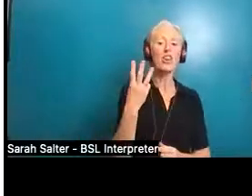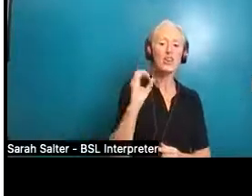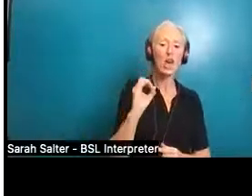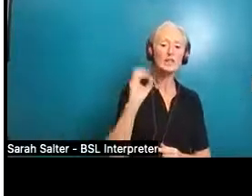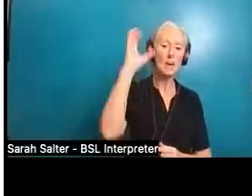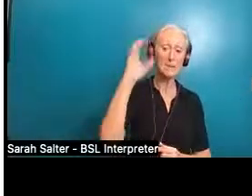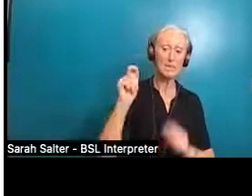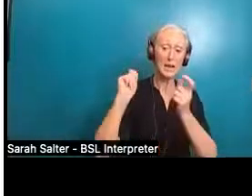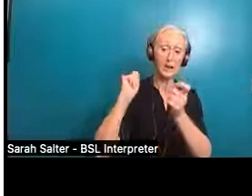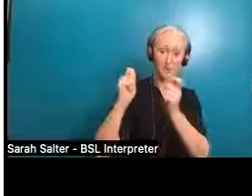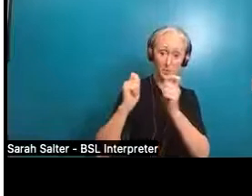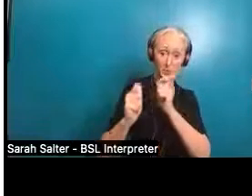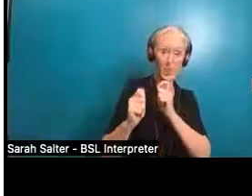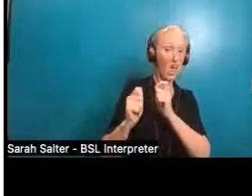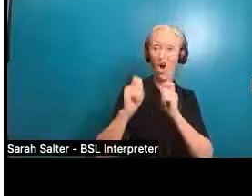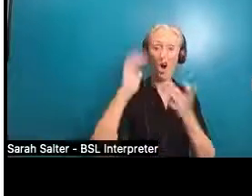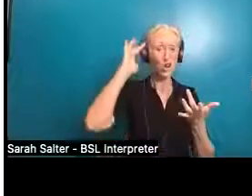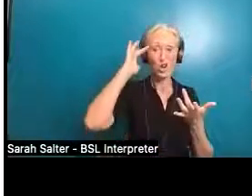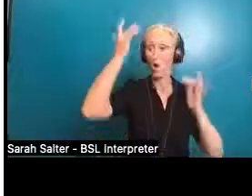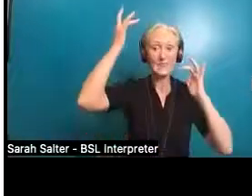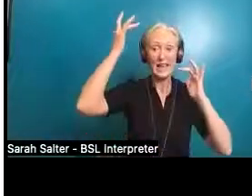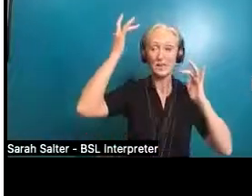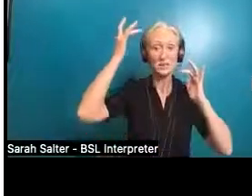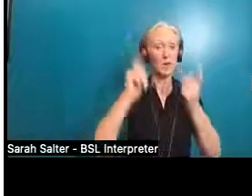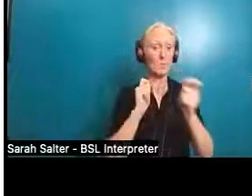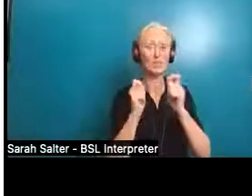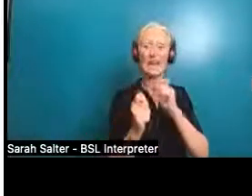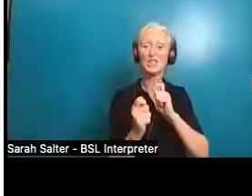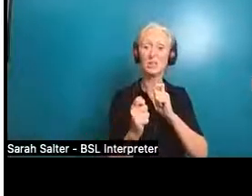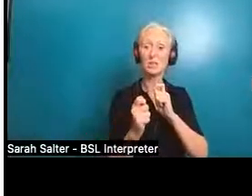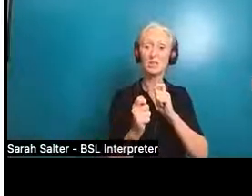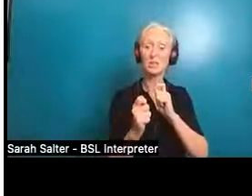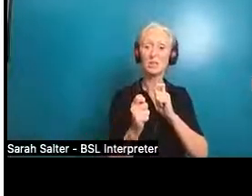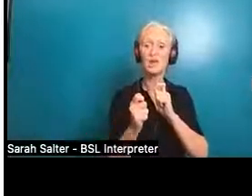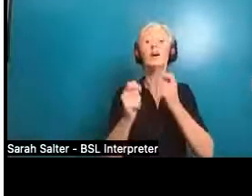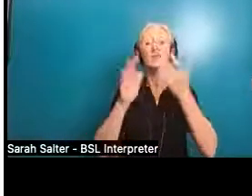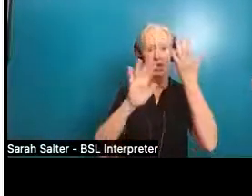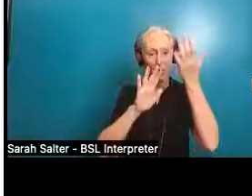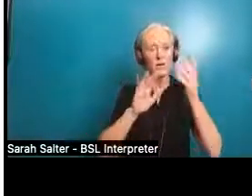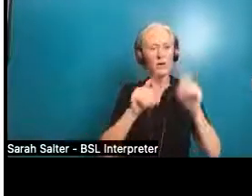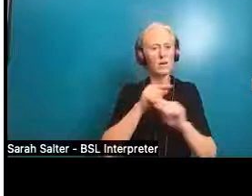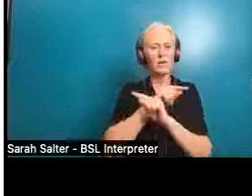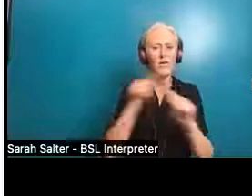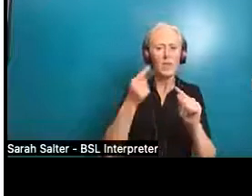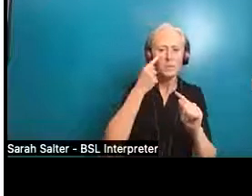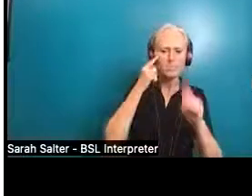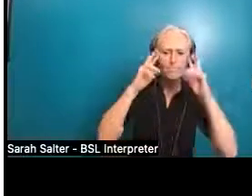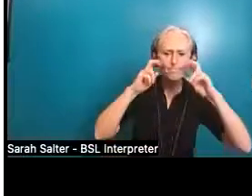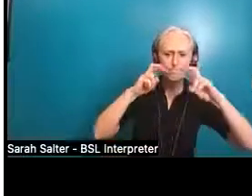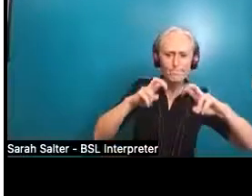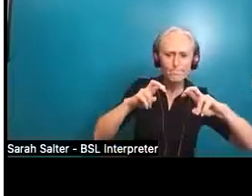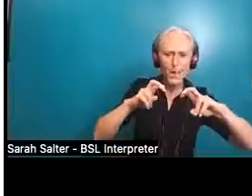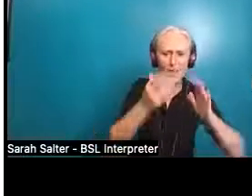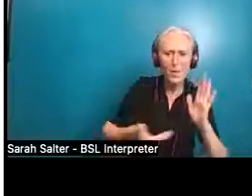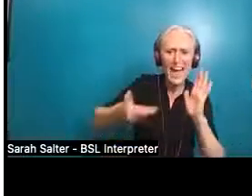what we call nonsense mutations. And they showed that if you dose the cells with these drugs, that you